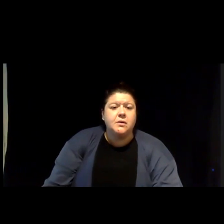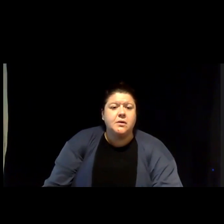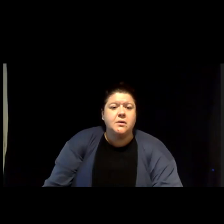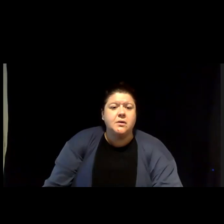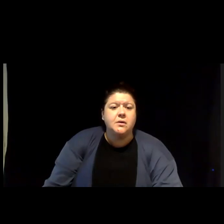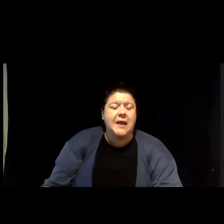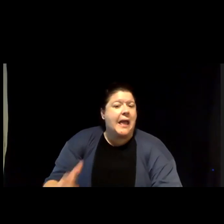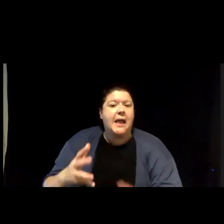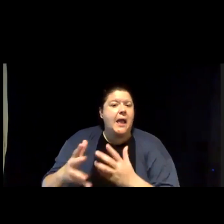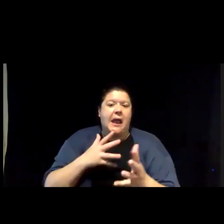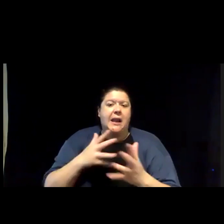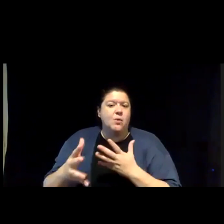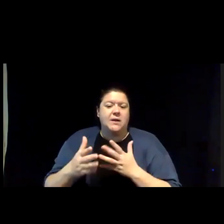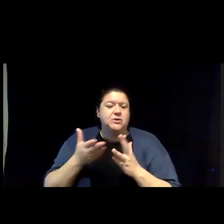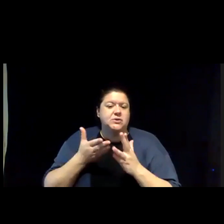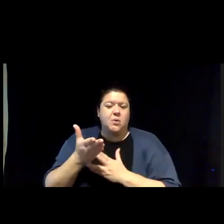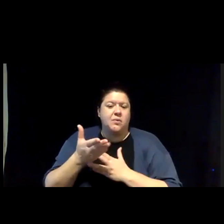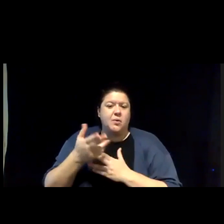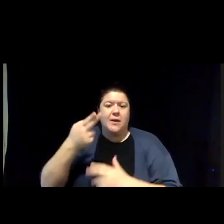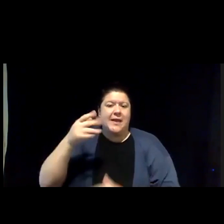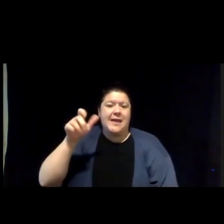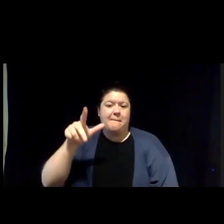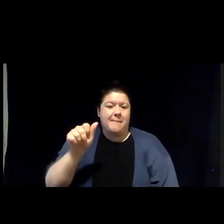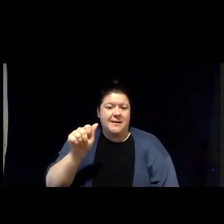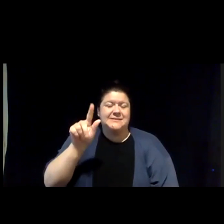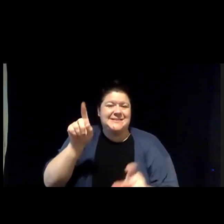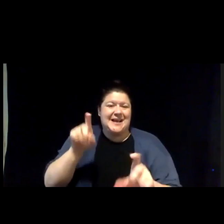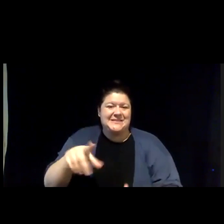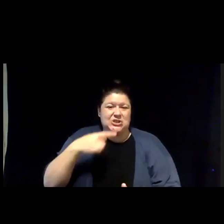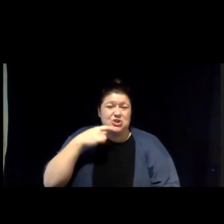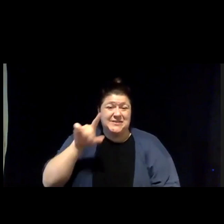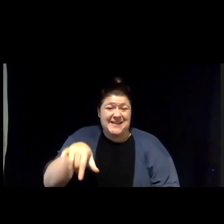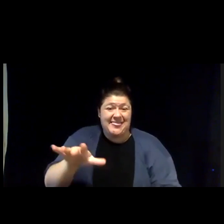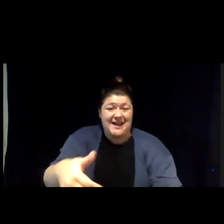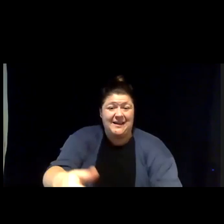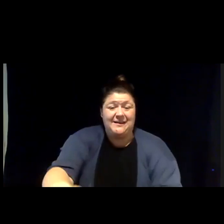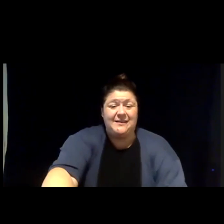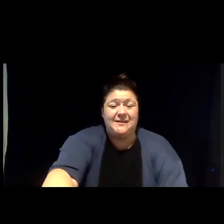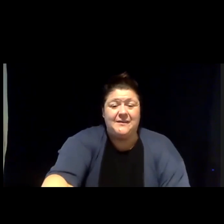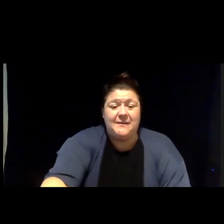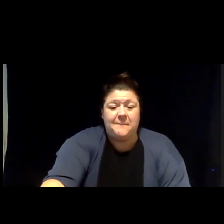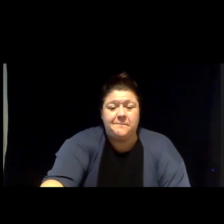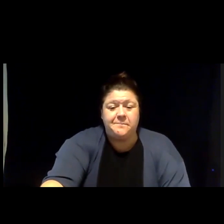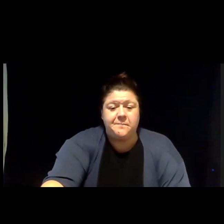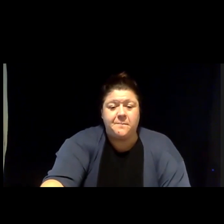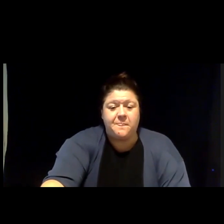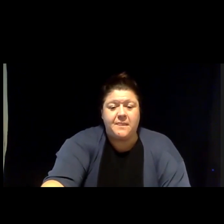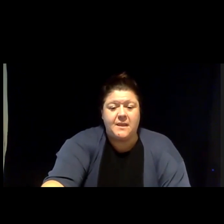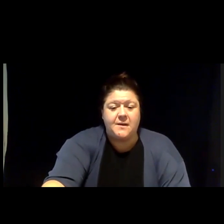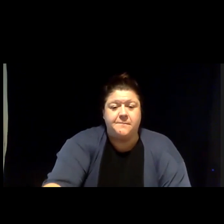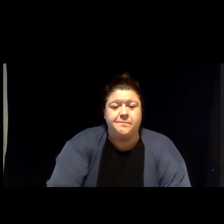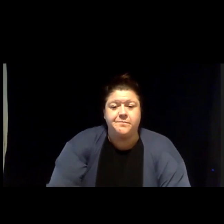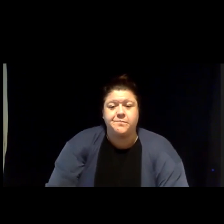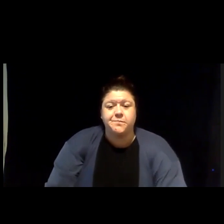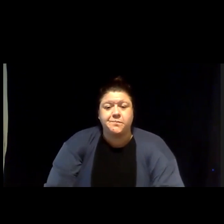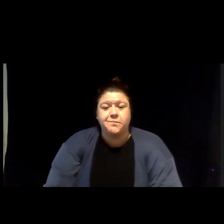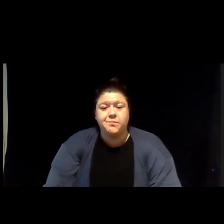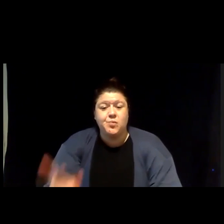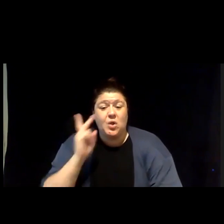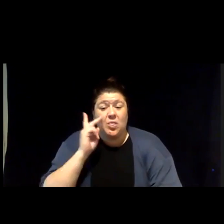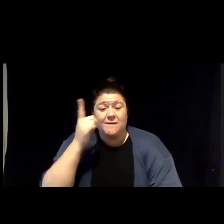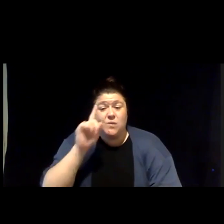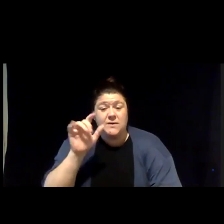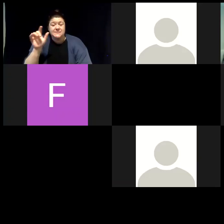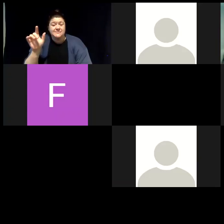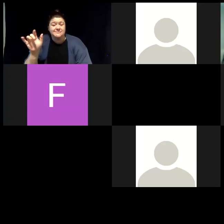anyway, just go through, it should say HIPAA test on it, or HIPAA exam. So look for something that has